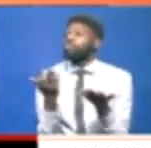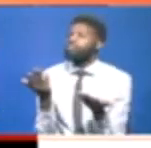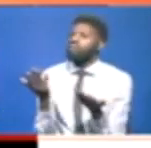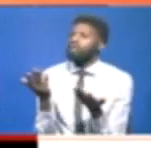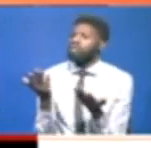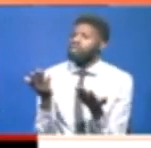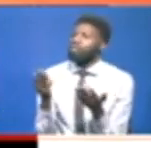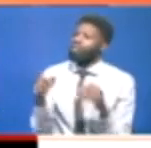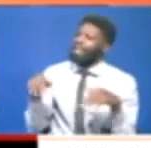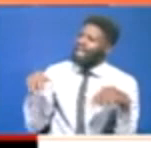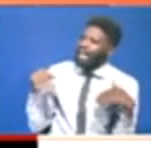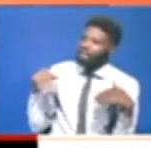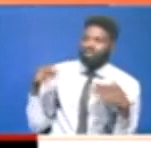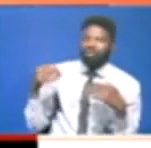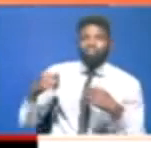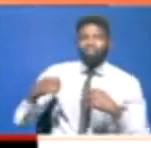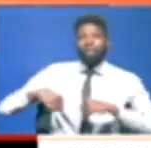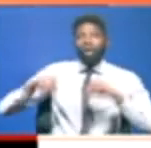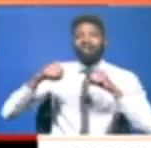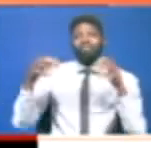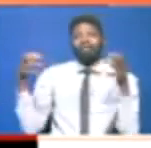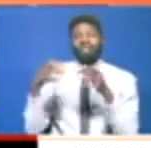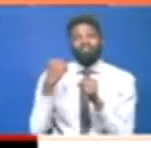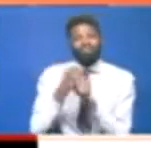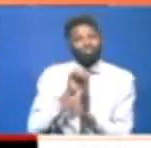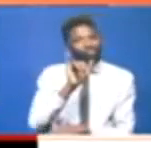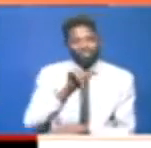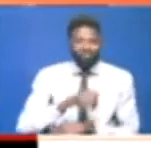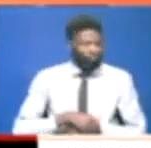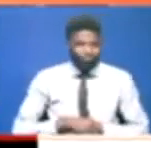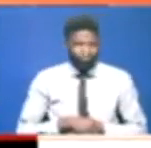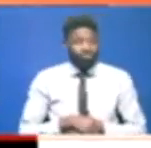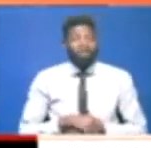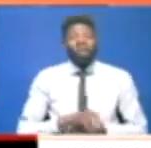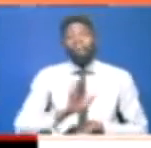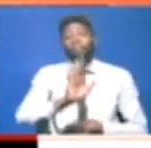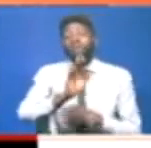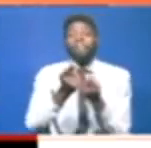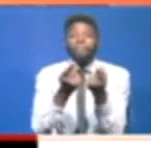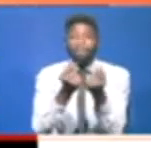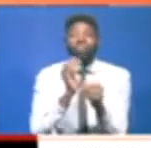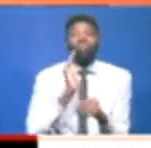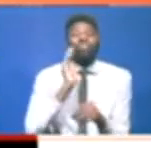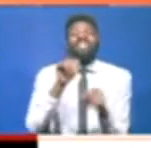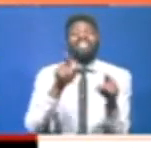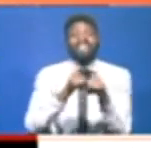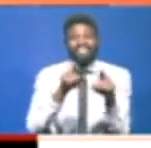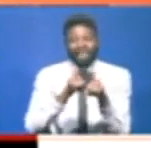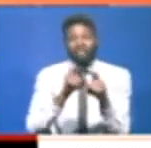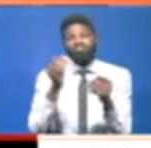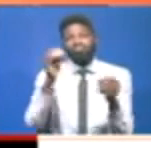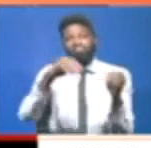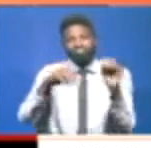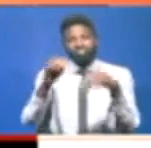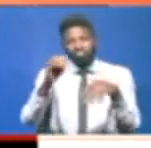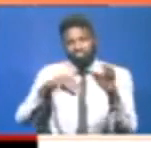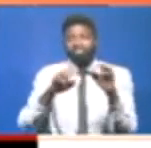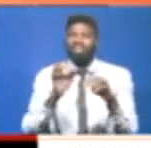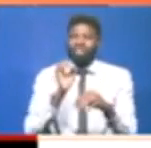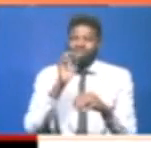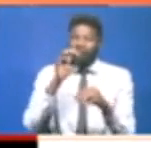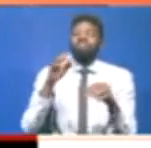wait for the employer to do that. And as you do that, you find that your money will be gaining. It will be compounded. At the end of it, it gets now